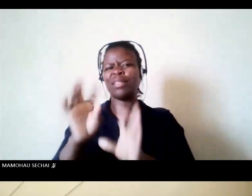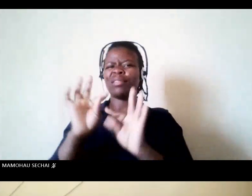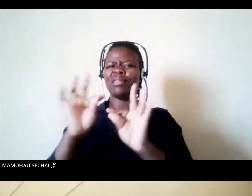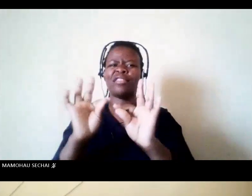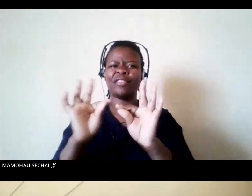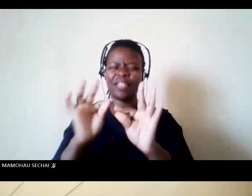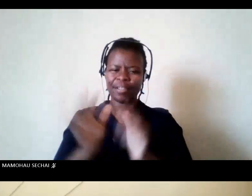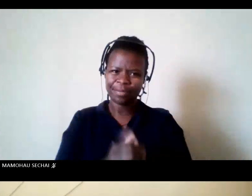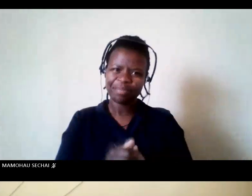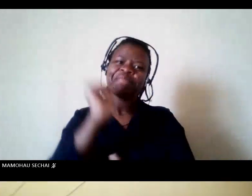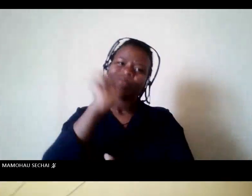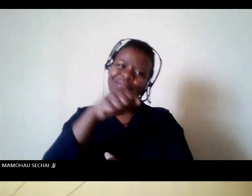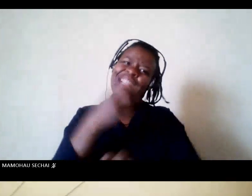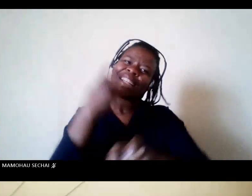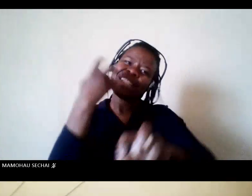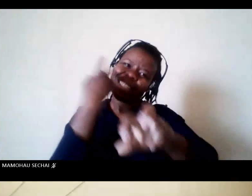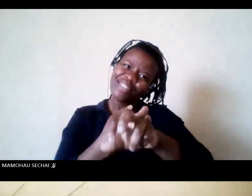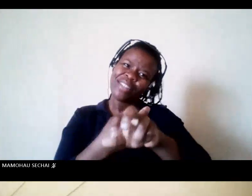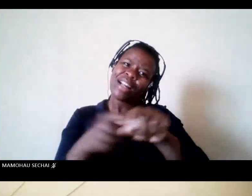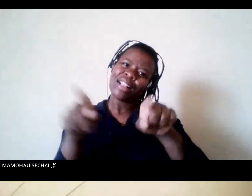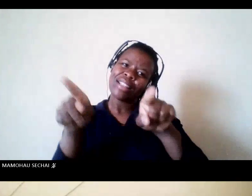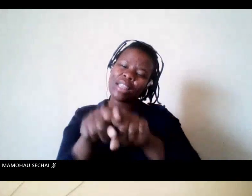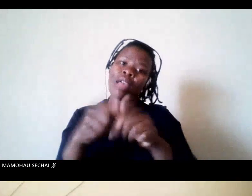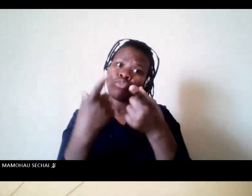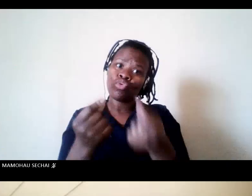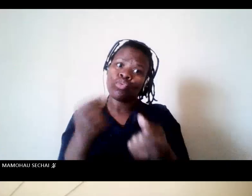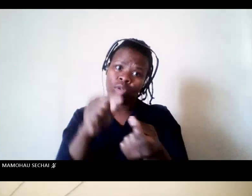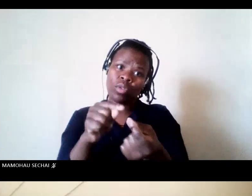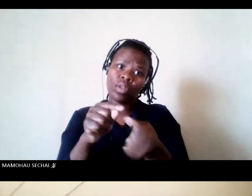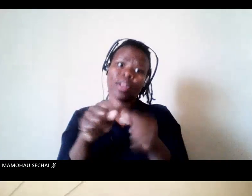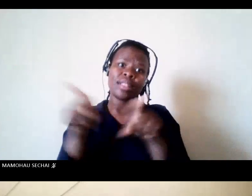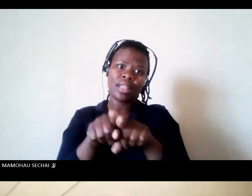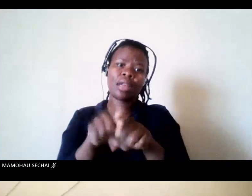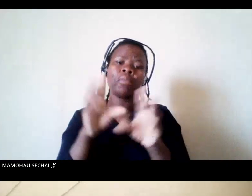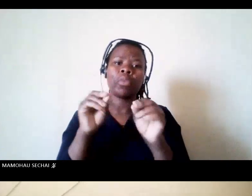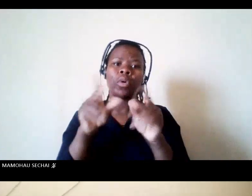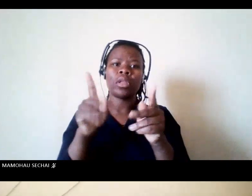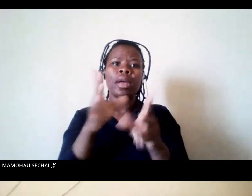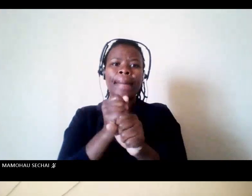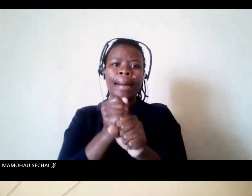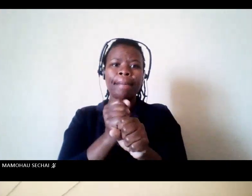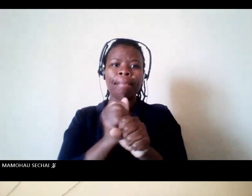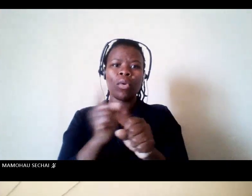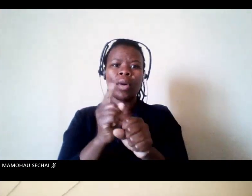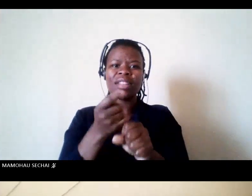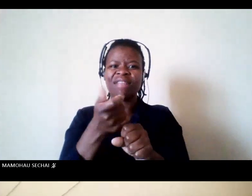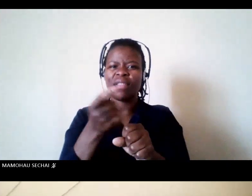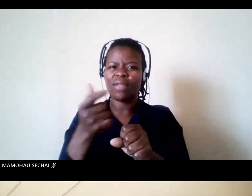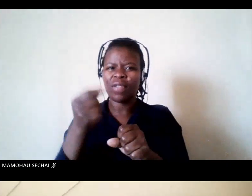was difficult even while doing it. I did encounter a few issues because I didn't